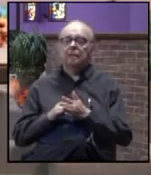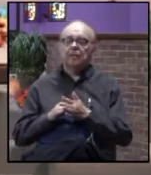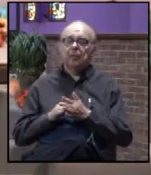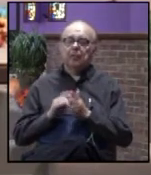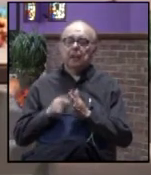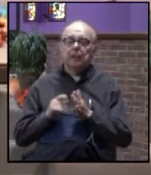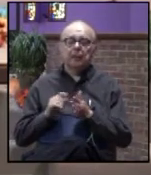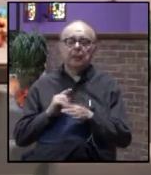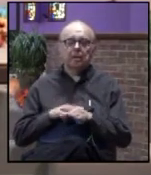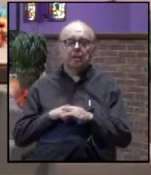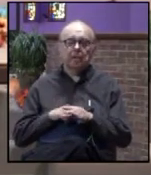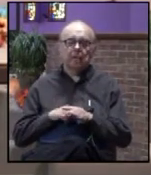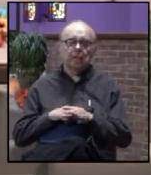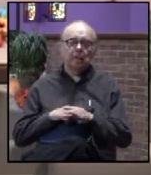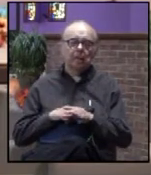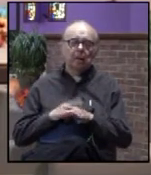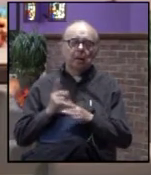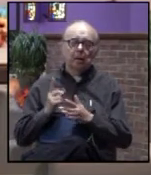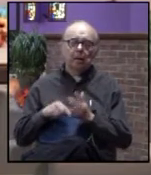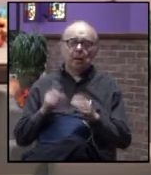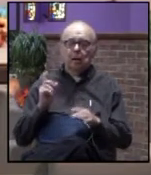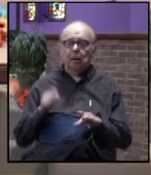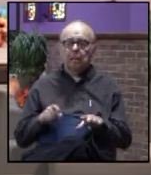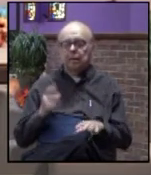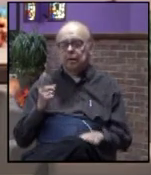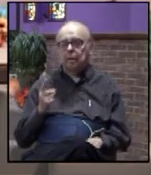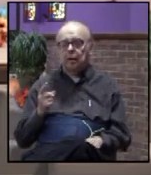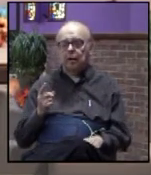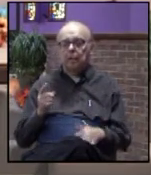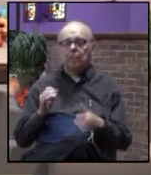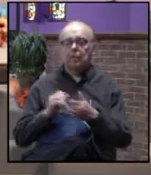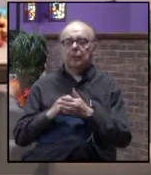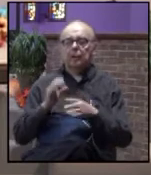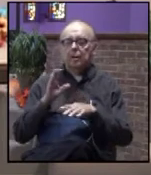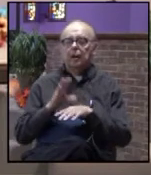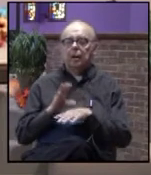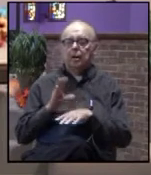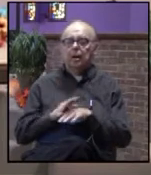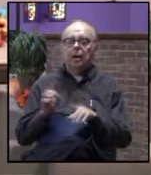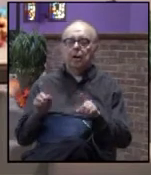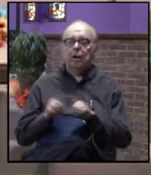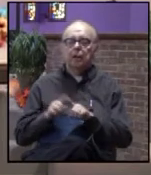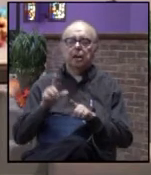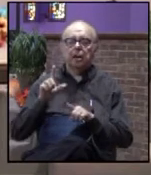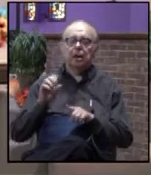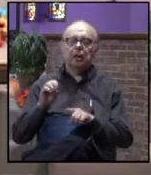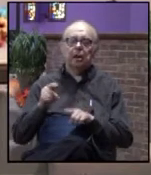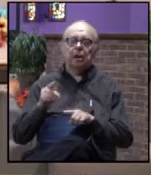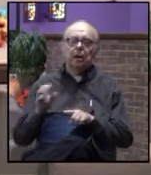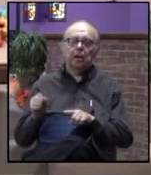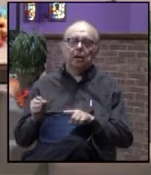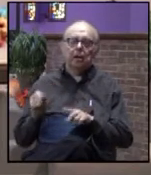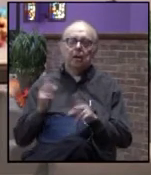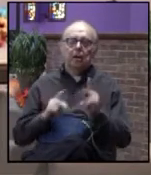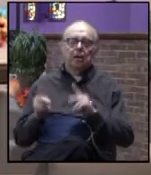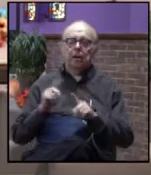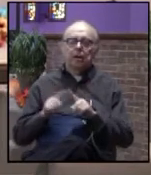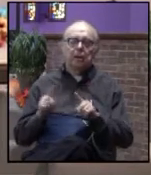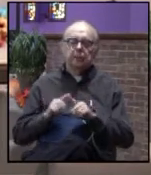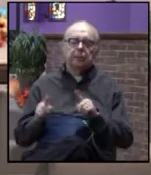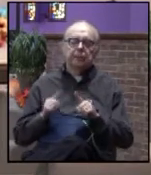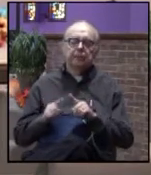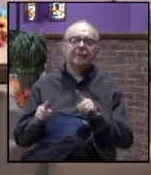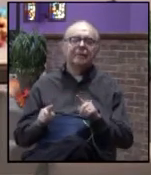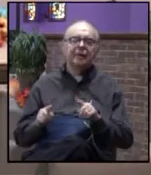and at that time. And so what we need to understand is the church is like Legos. It's people in different sizes